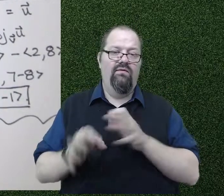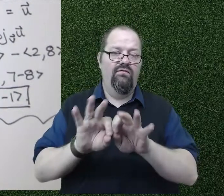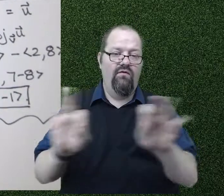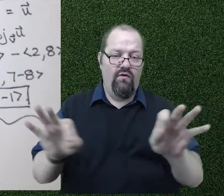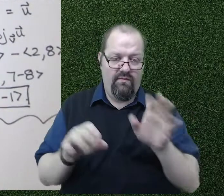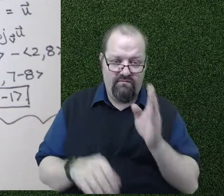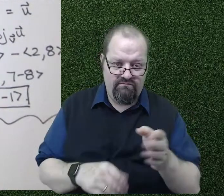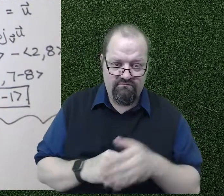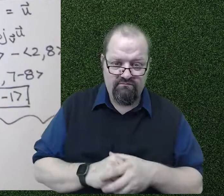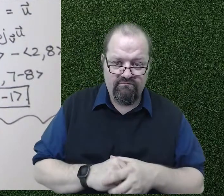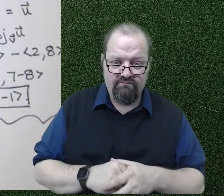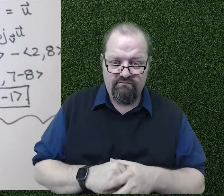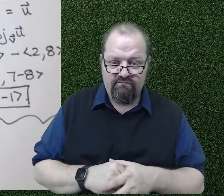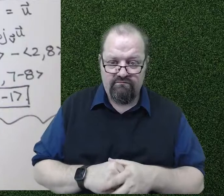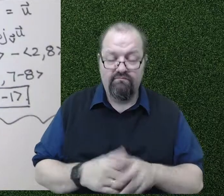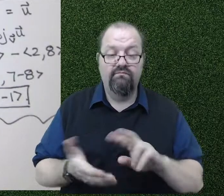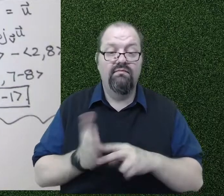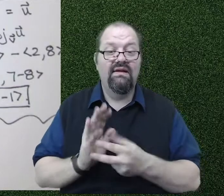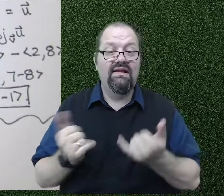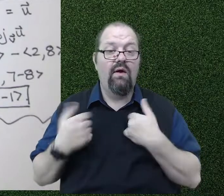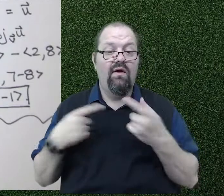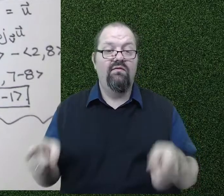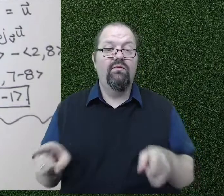So we get a projection of U onto V.